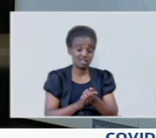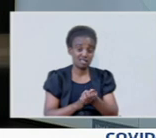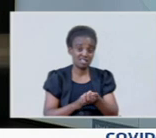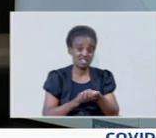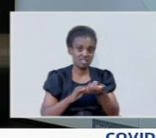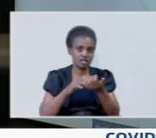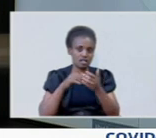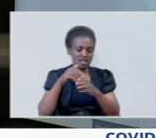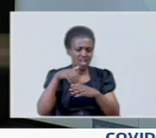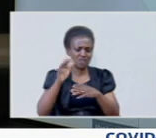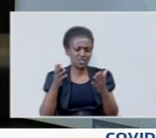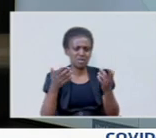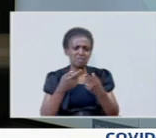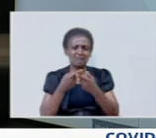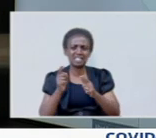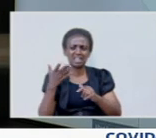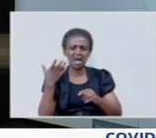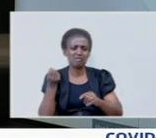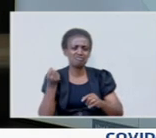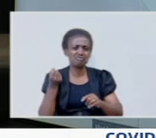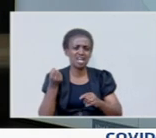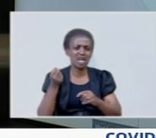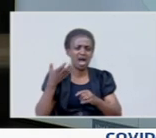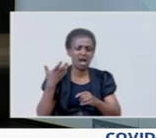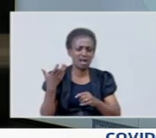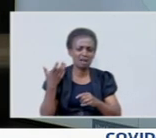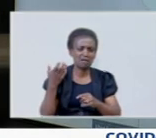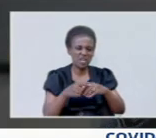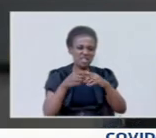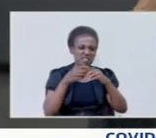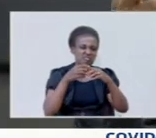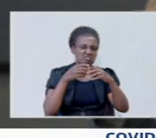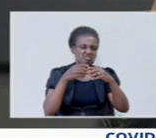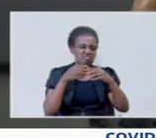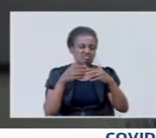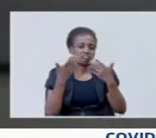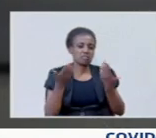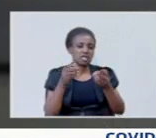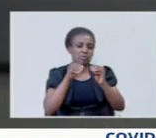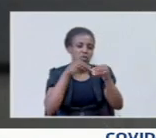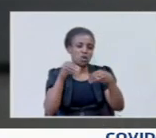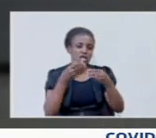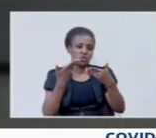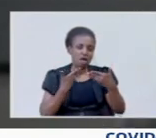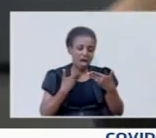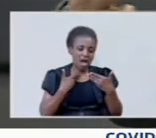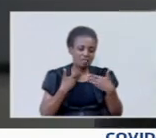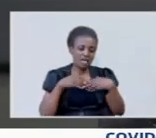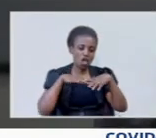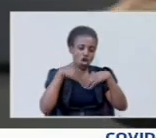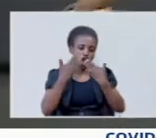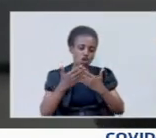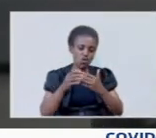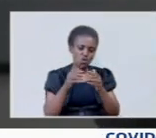The set of protective clothes they wear, the distance they maintain between each other while at work. We believe that people will understand the need